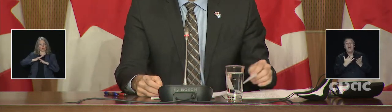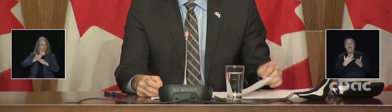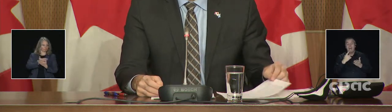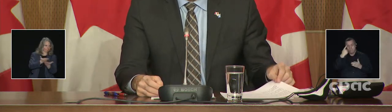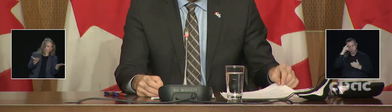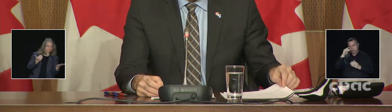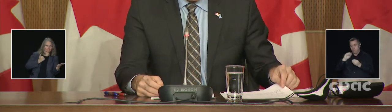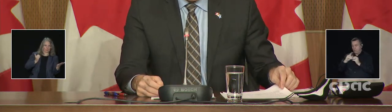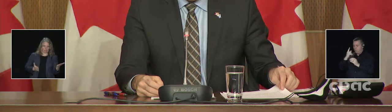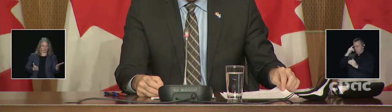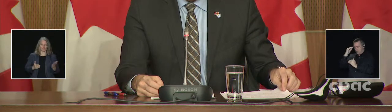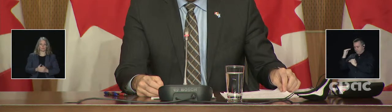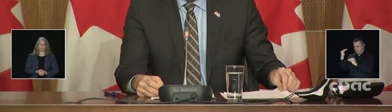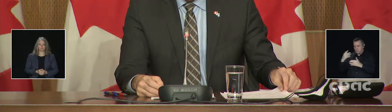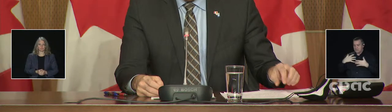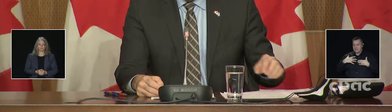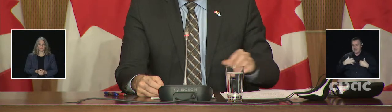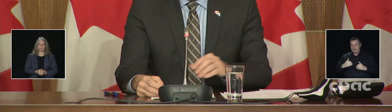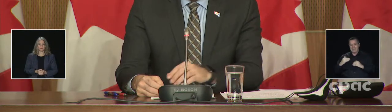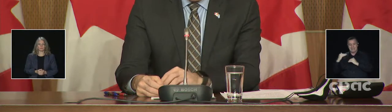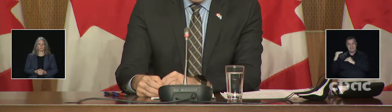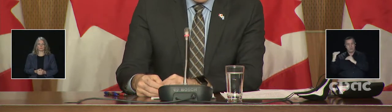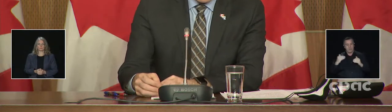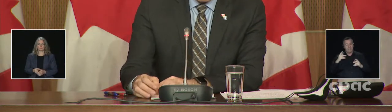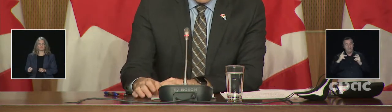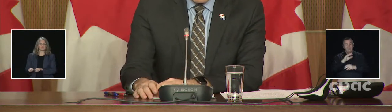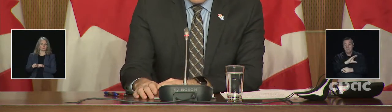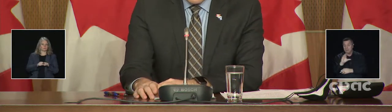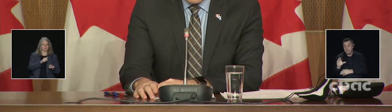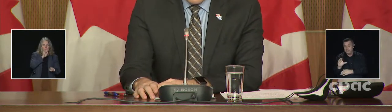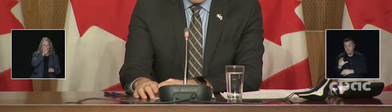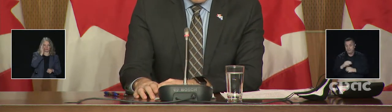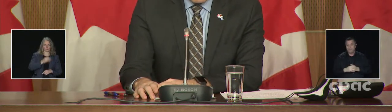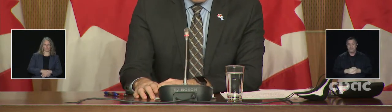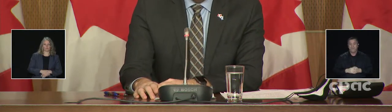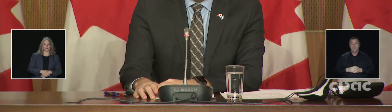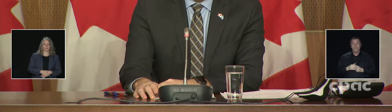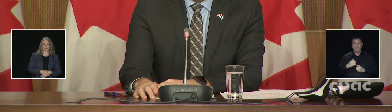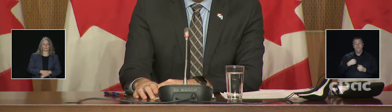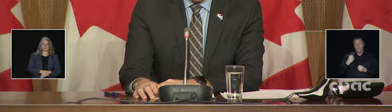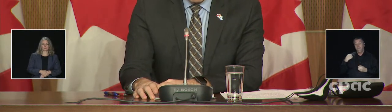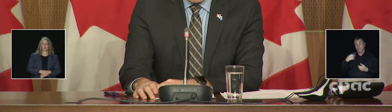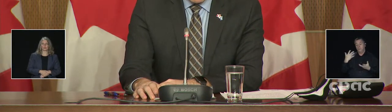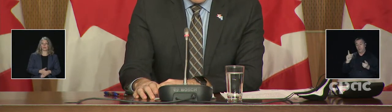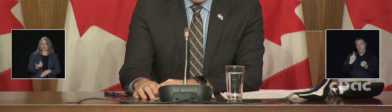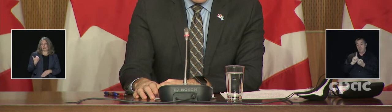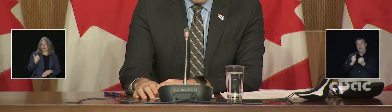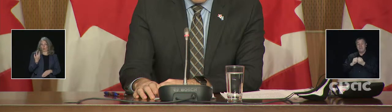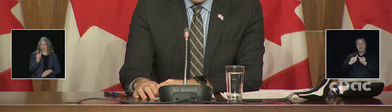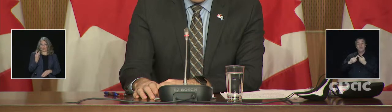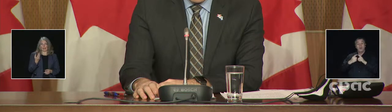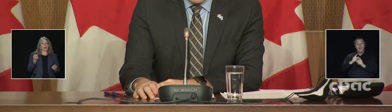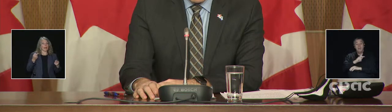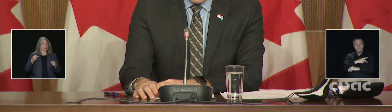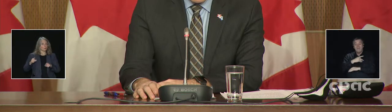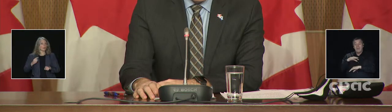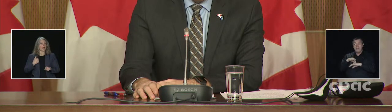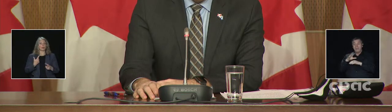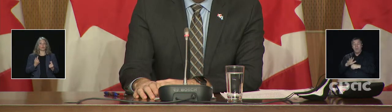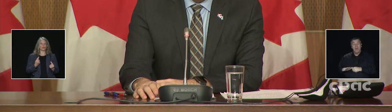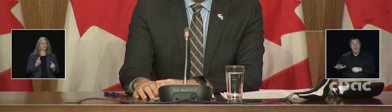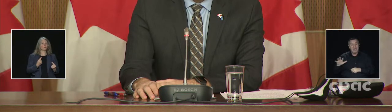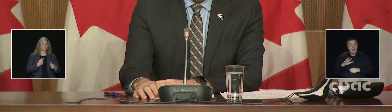and safety of all Canadians. Par ailleurs, mercredi, j'ai tenu une autre rencontre avec mes homologues des provinces et des